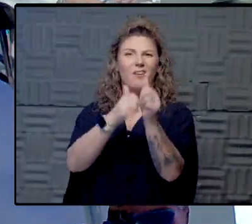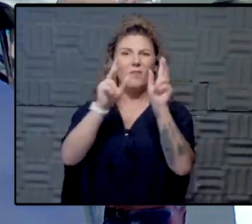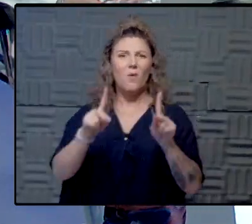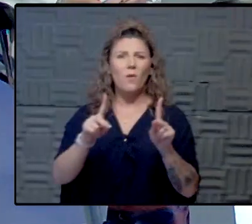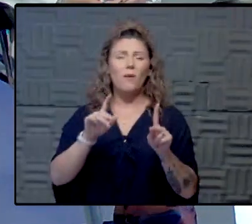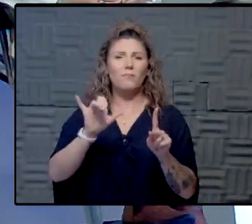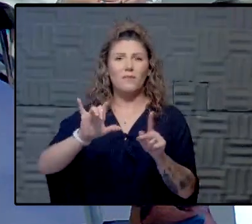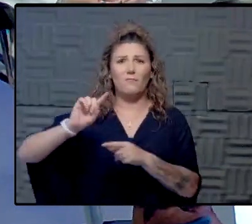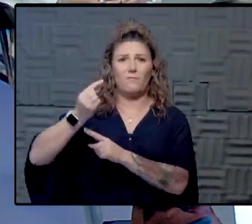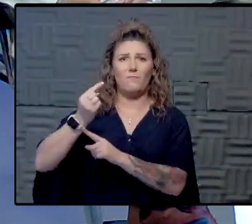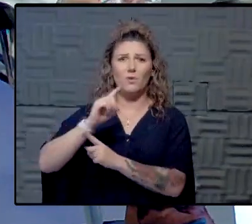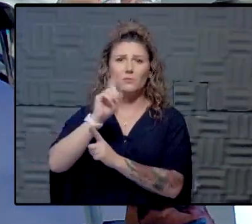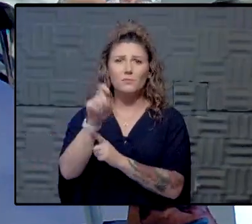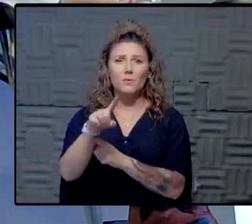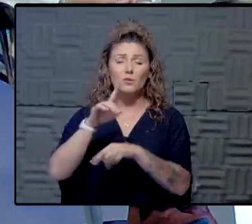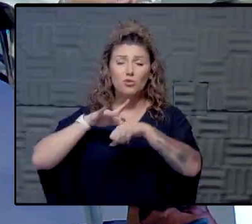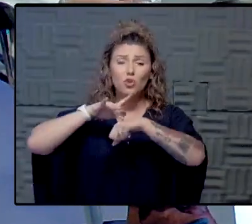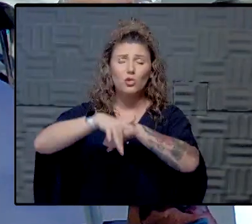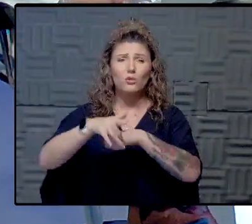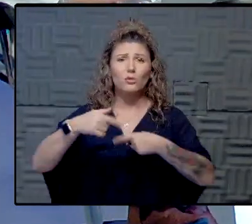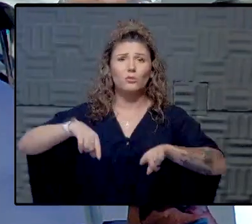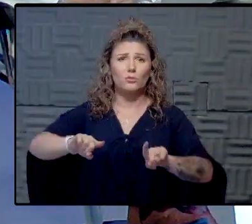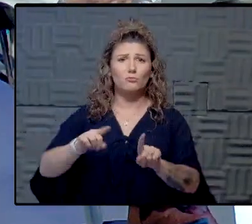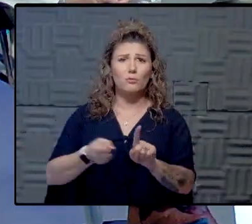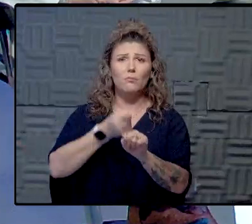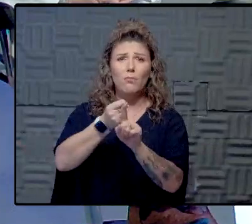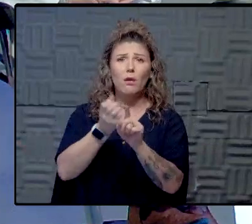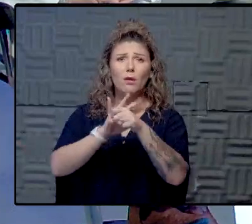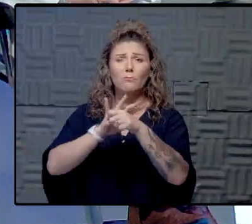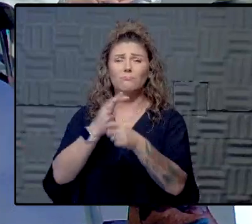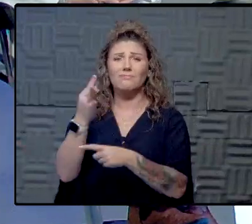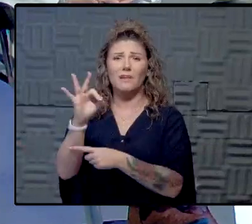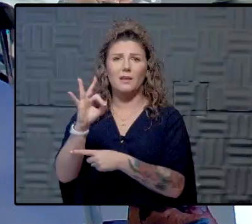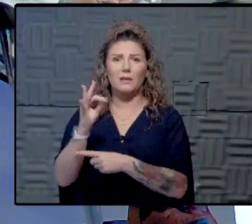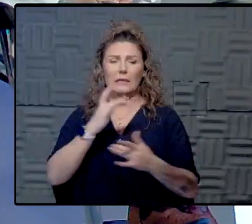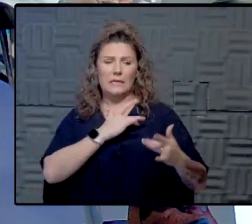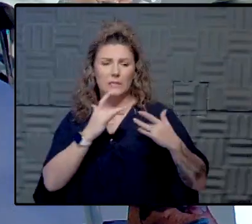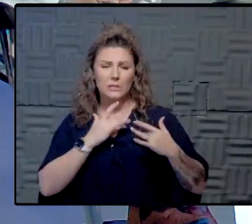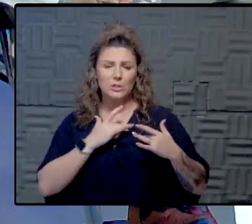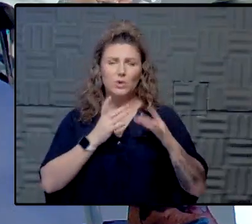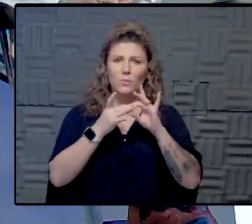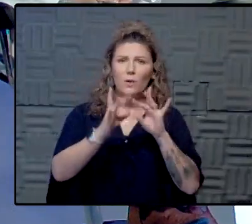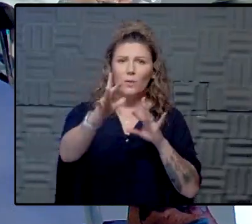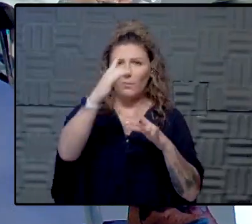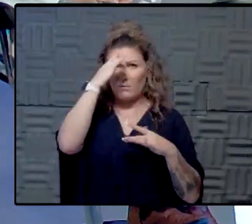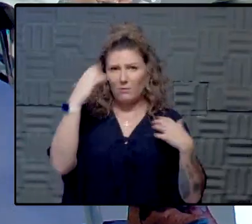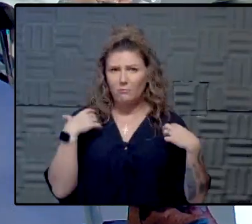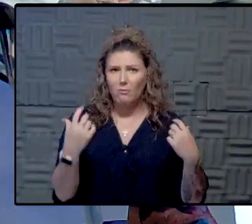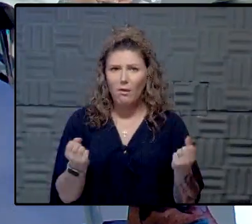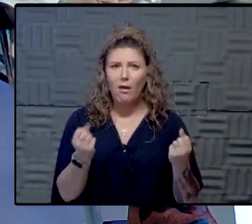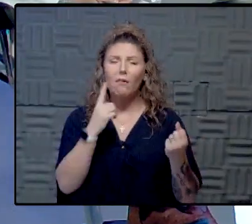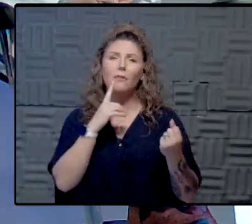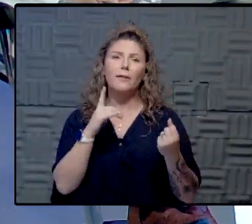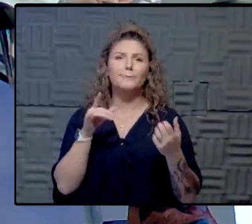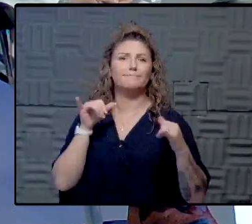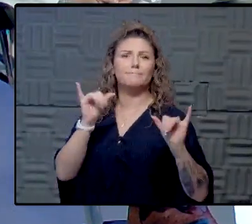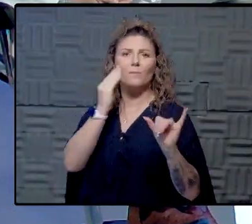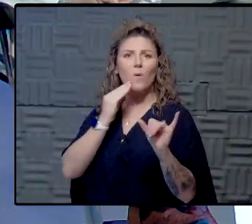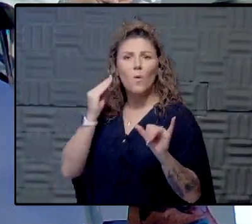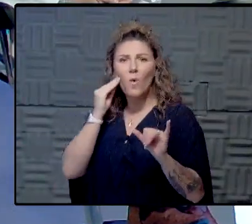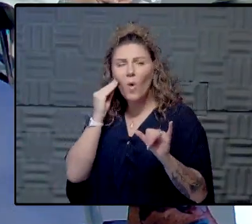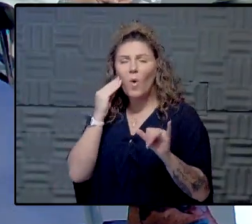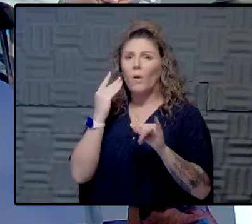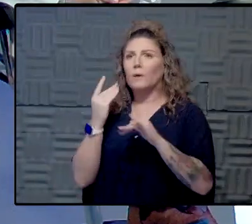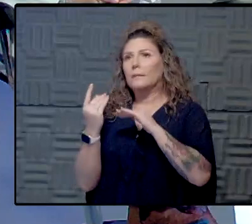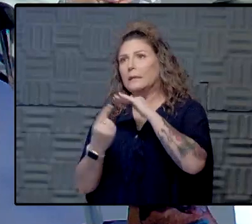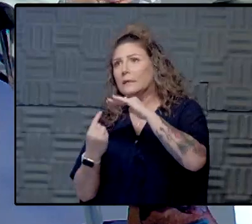question. Early on in the pandemic, we had talked about concerns around children's mental health resulting from stay-at-home orders and